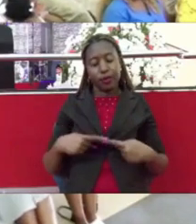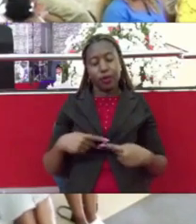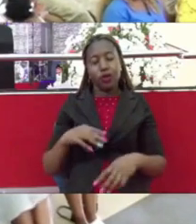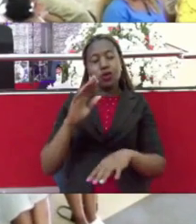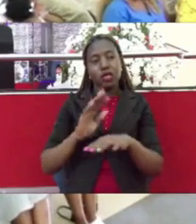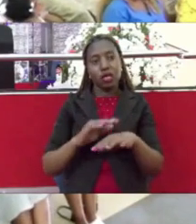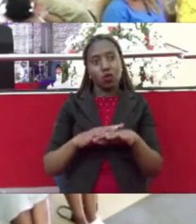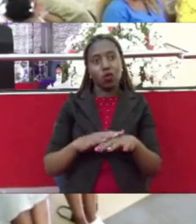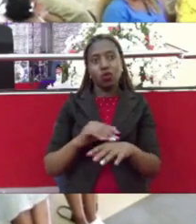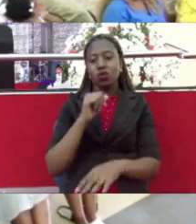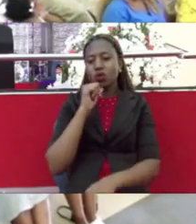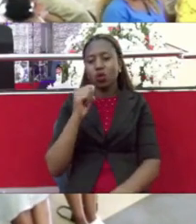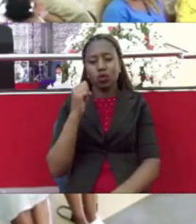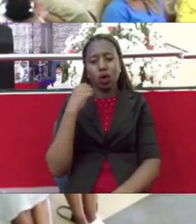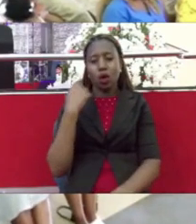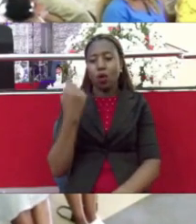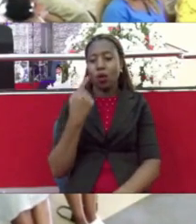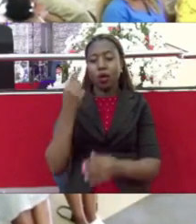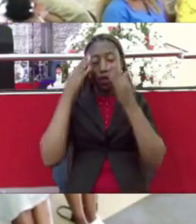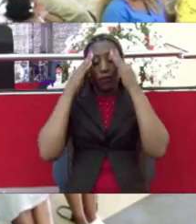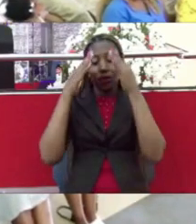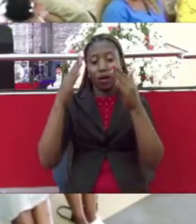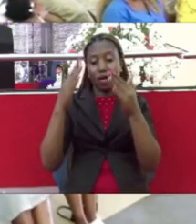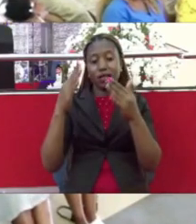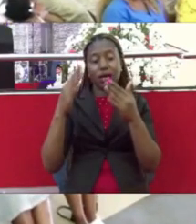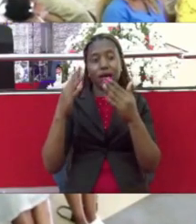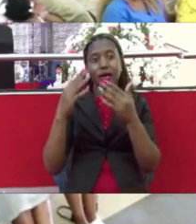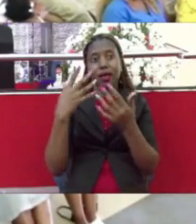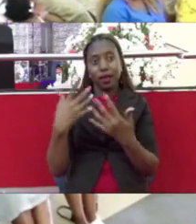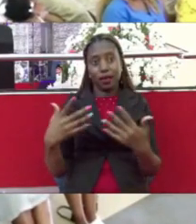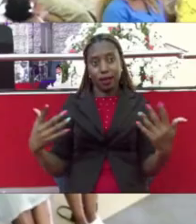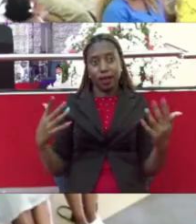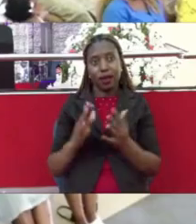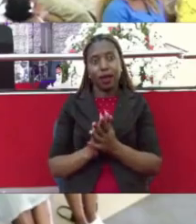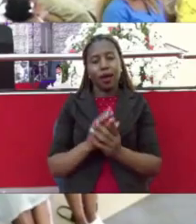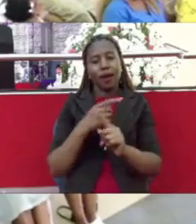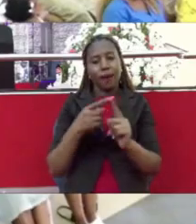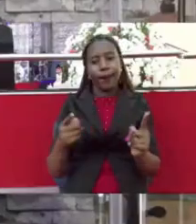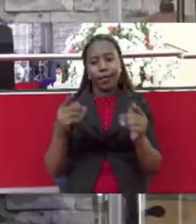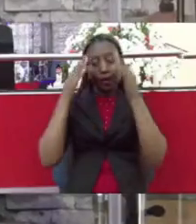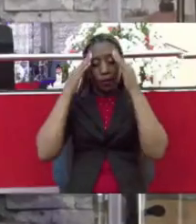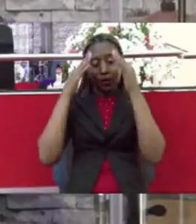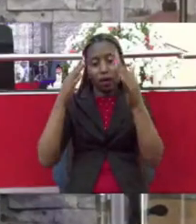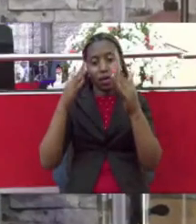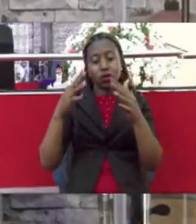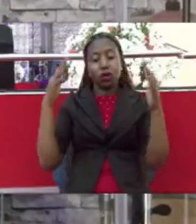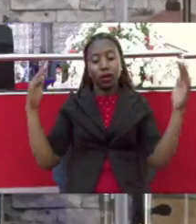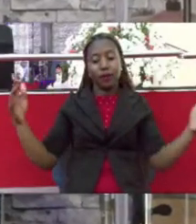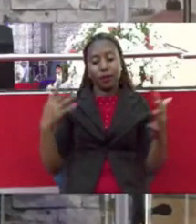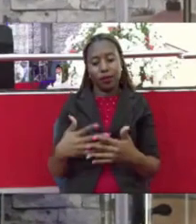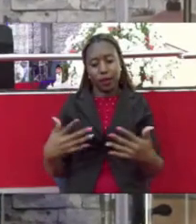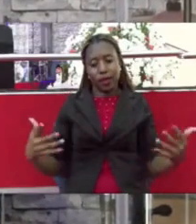that single event. Usiangalie tu jambo lile lilofanyika mara moja. But look at the bigger picture. Lakini angalia